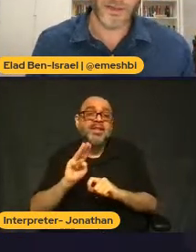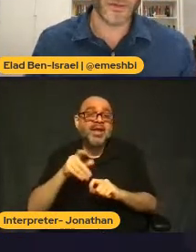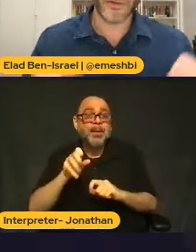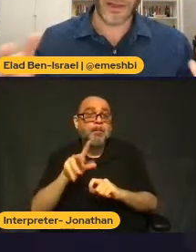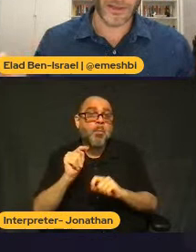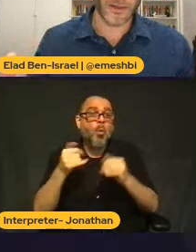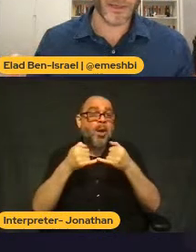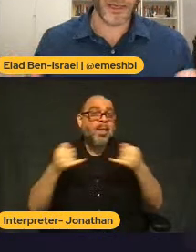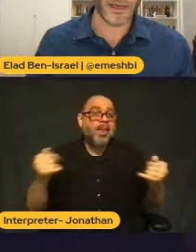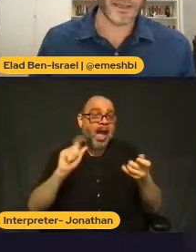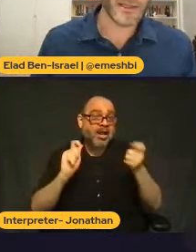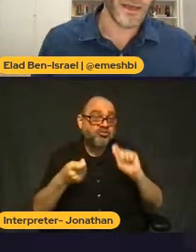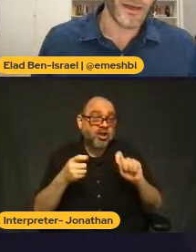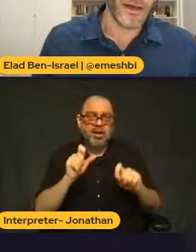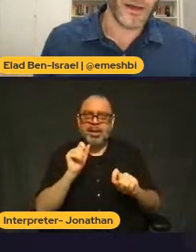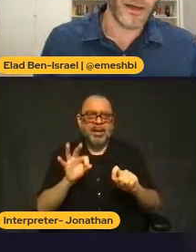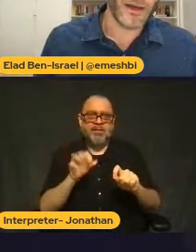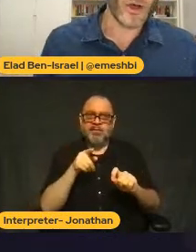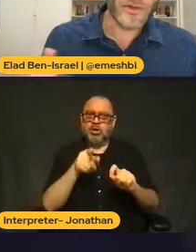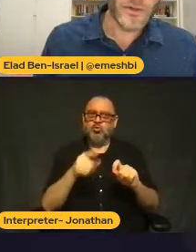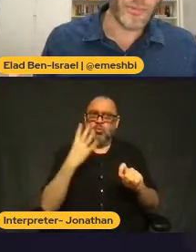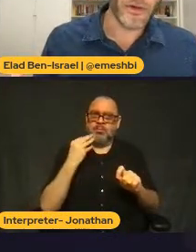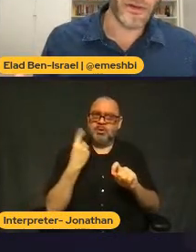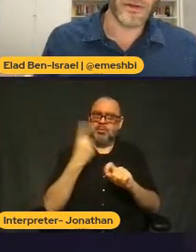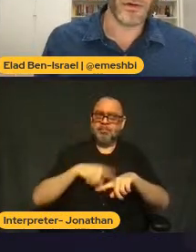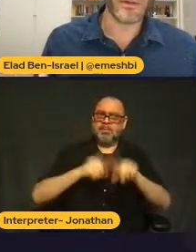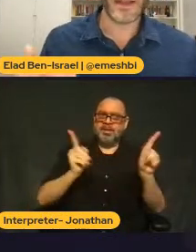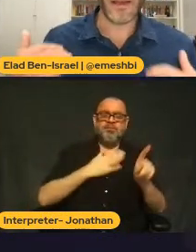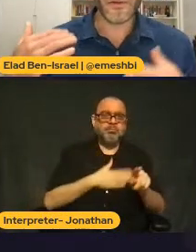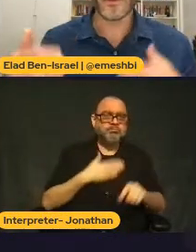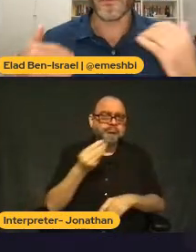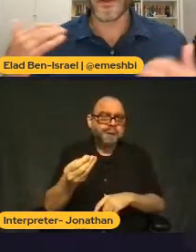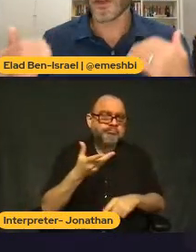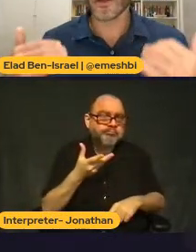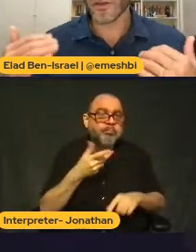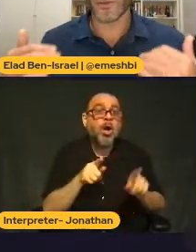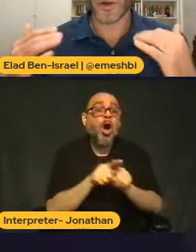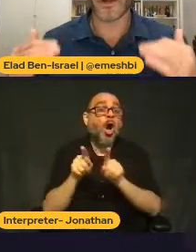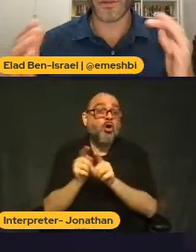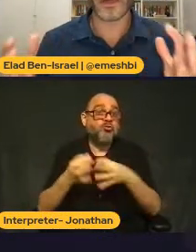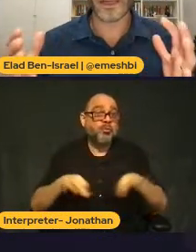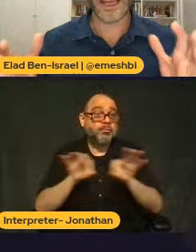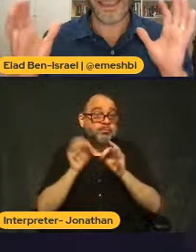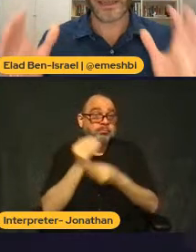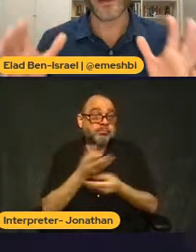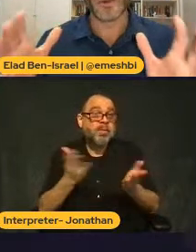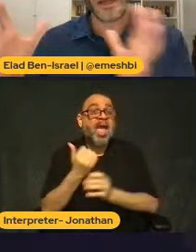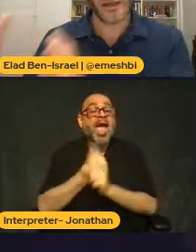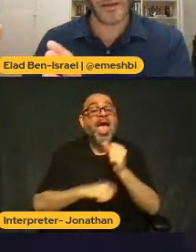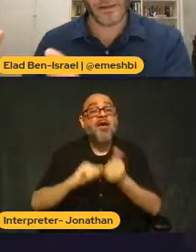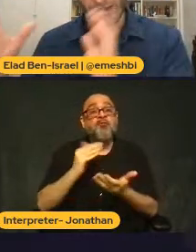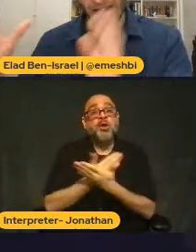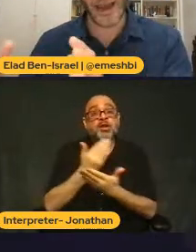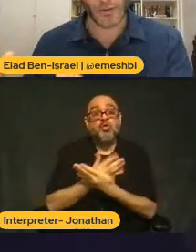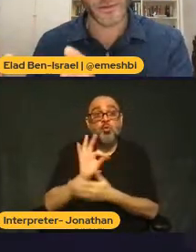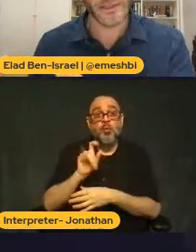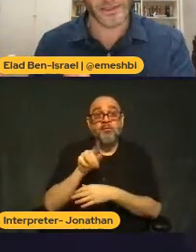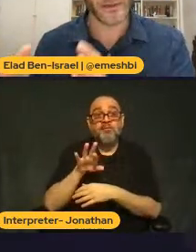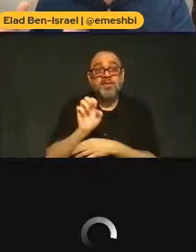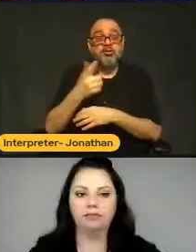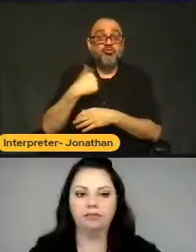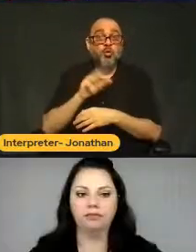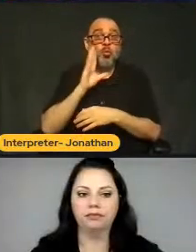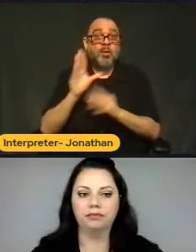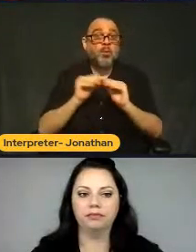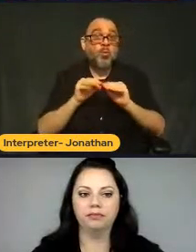course, let us know if that's not the case. It's also important to note that every new feature that we're going to release until we